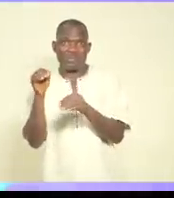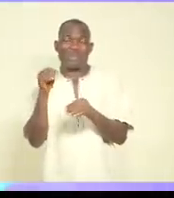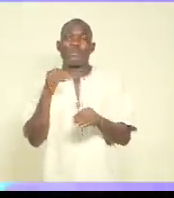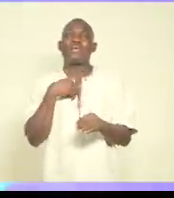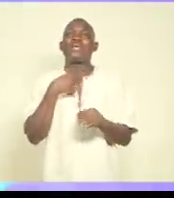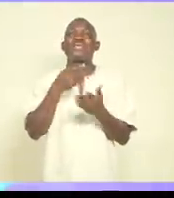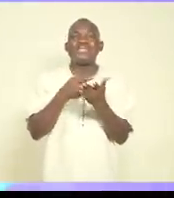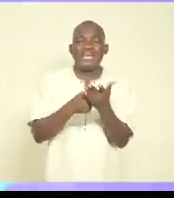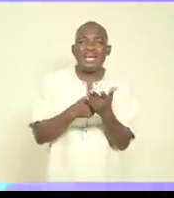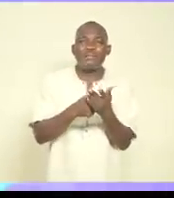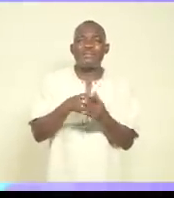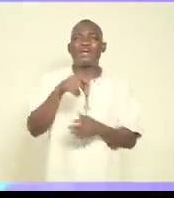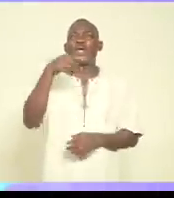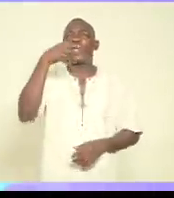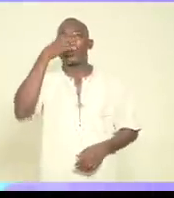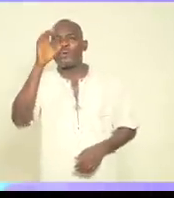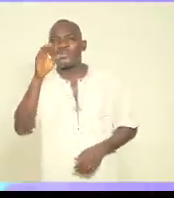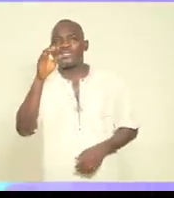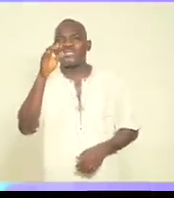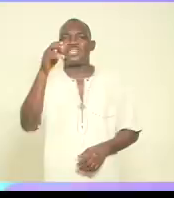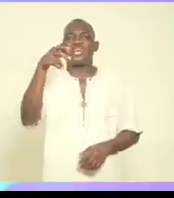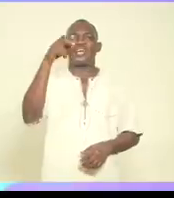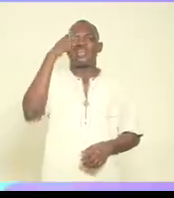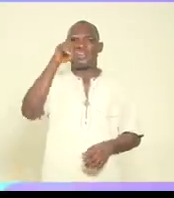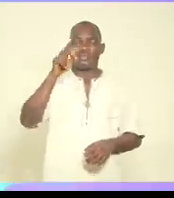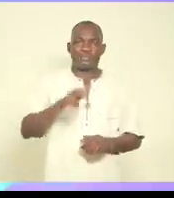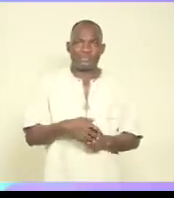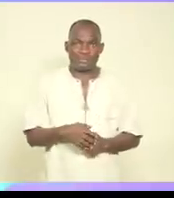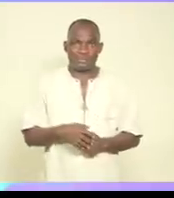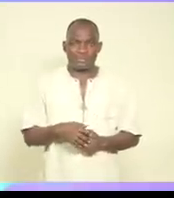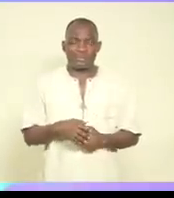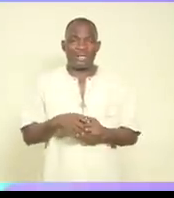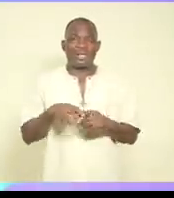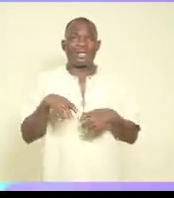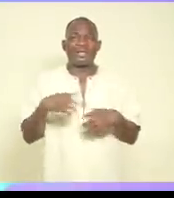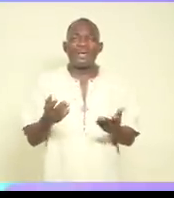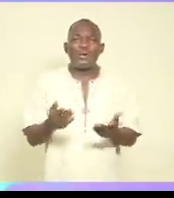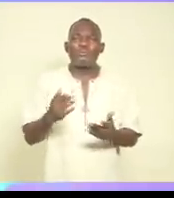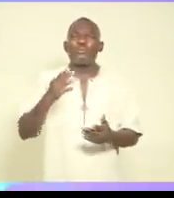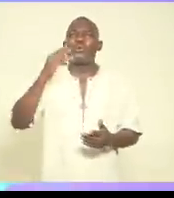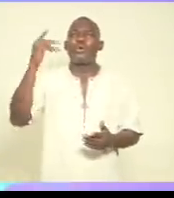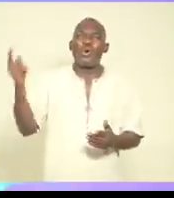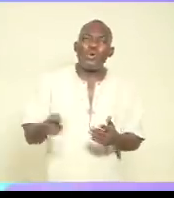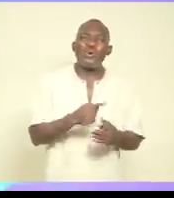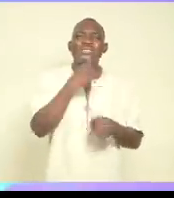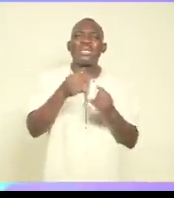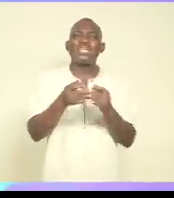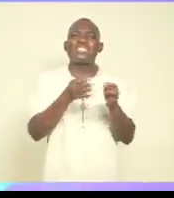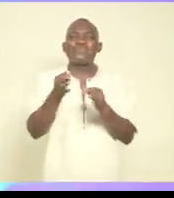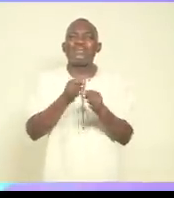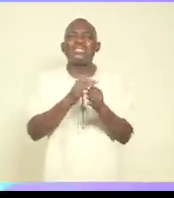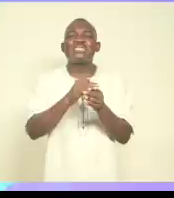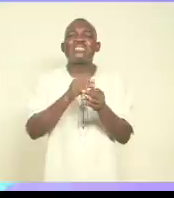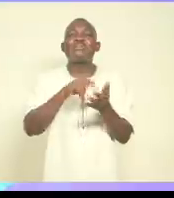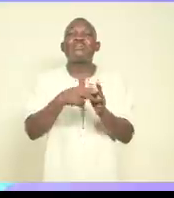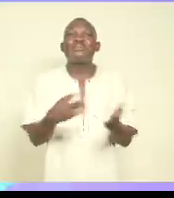Intimidated. And when no one, especially children and the youth, who are the future of this nation,